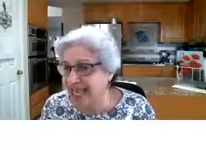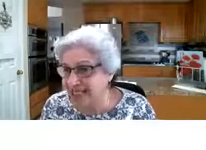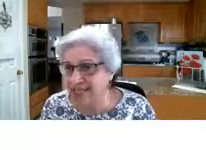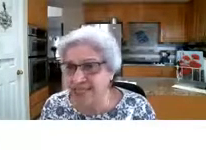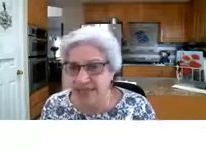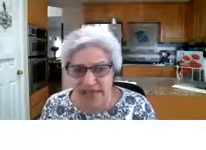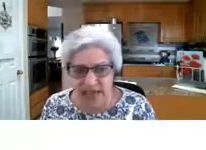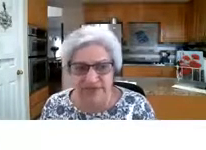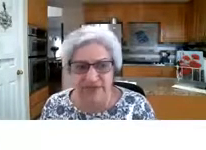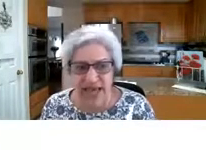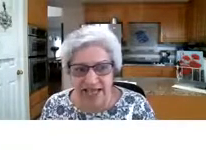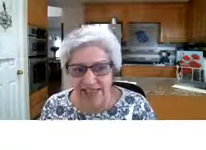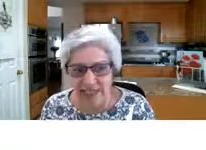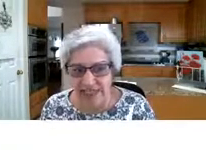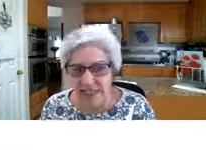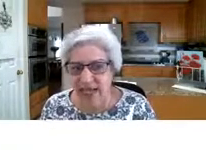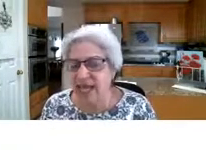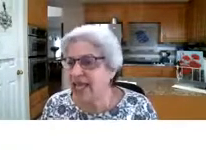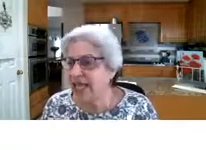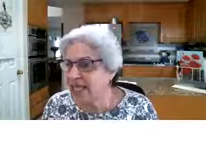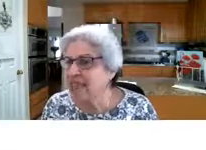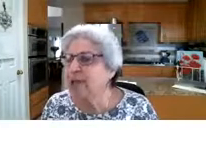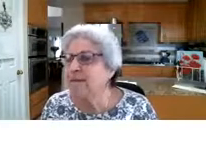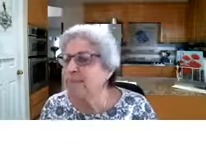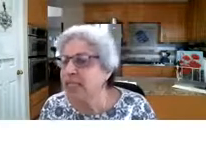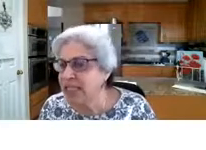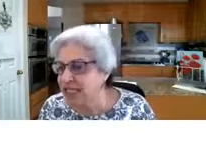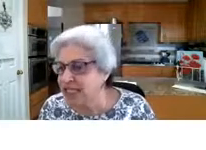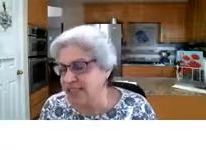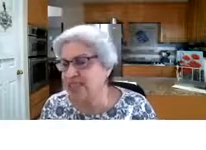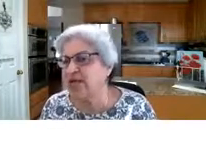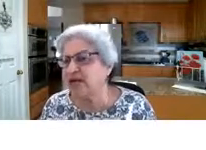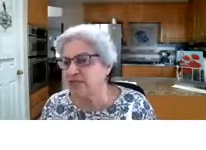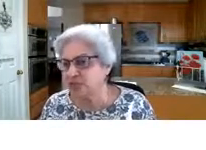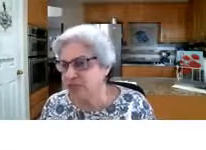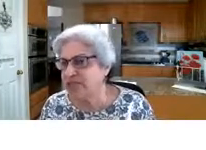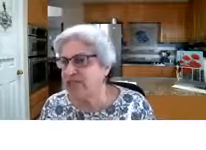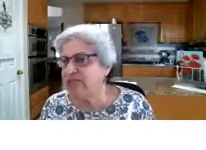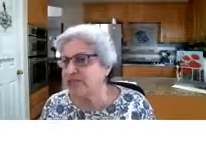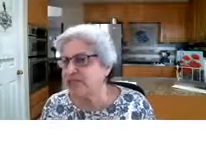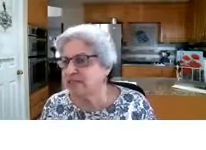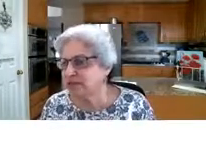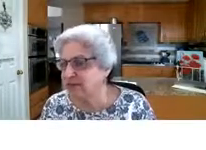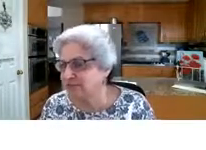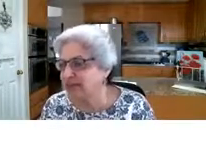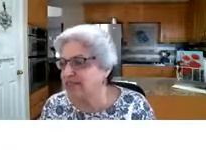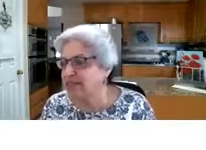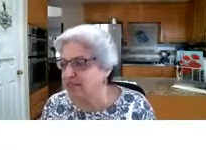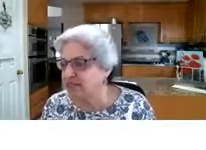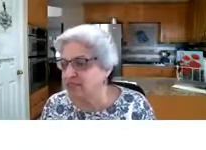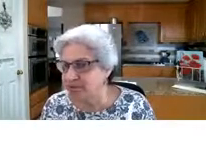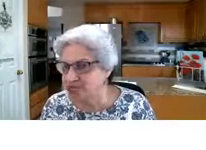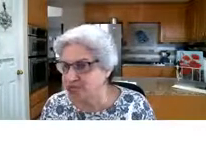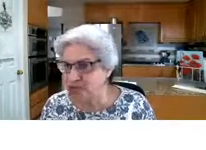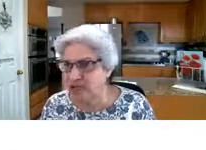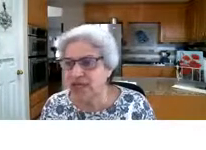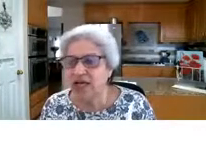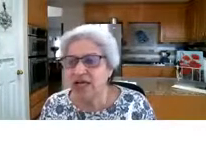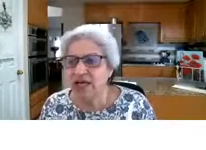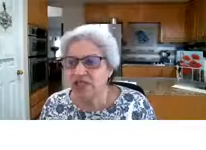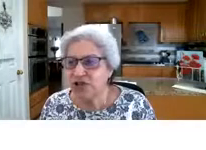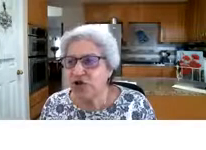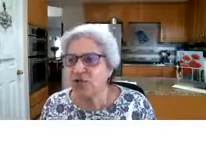24 cases of anaphylaxis in millions of doses of vaccine